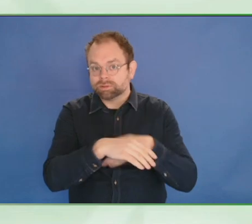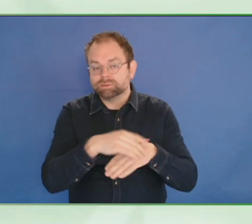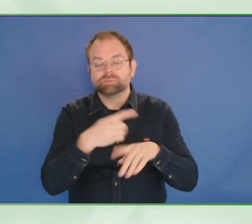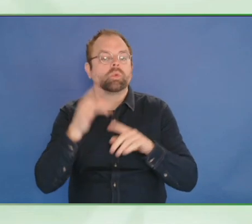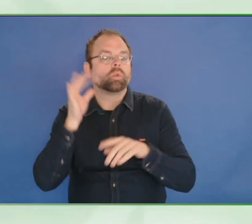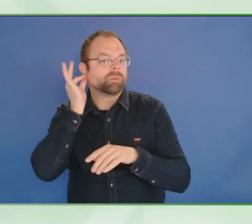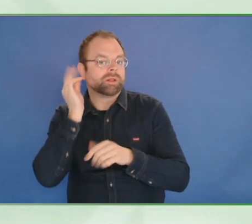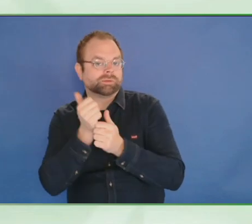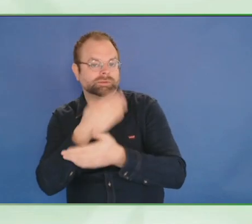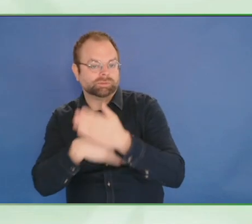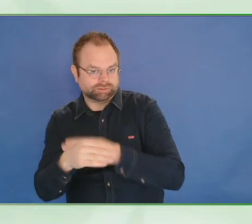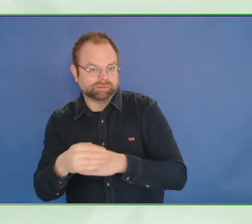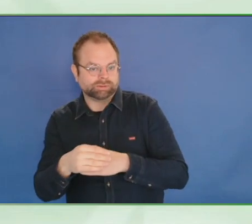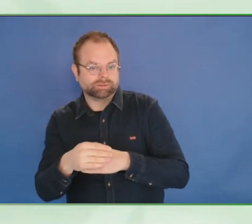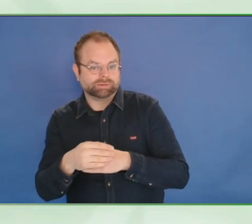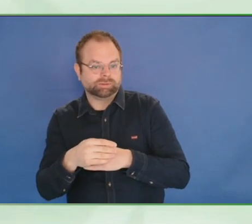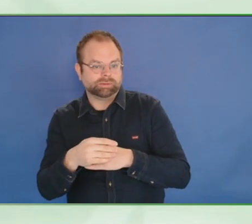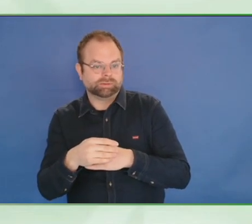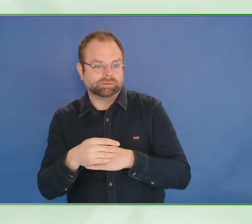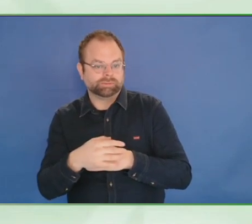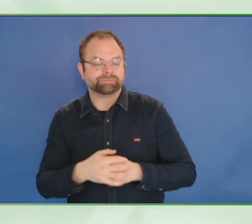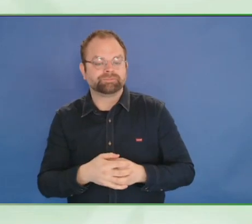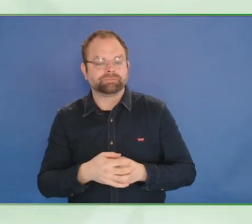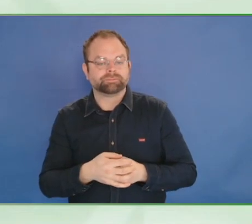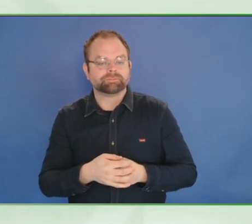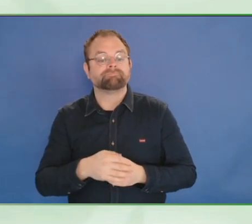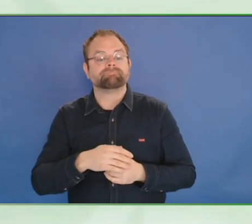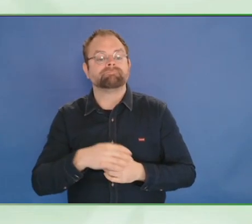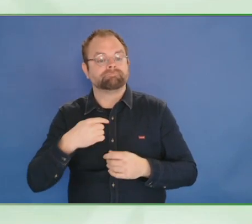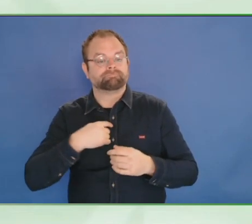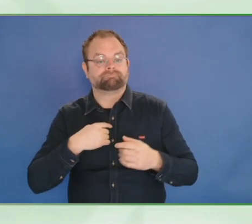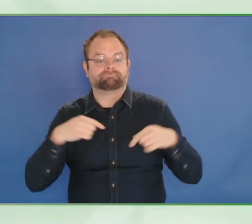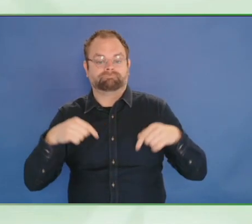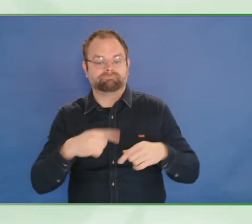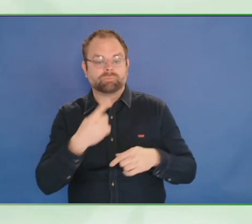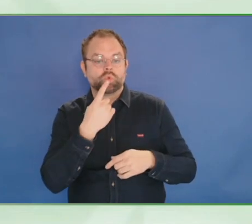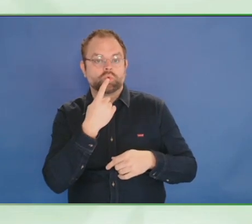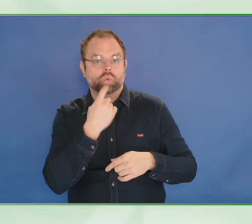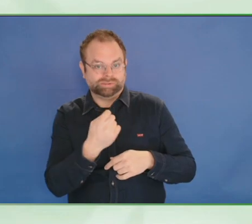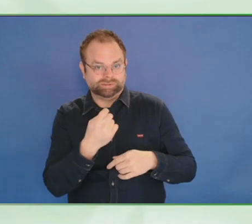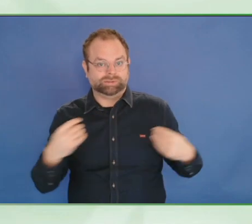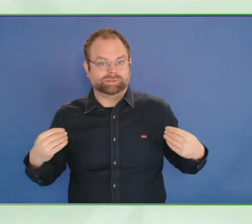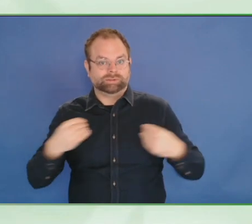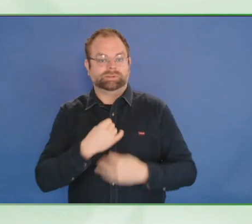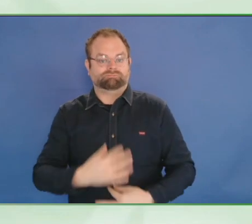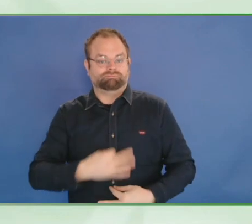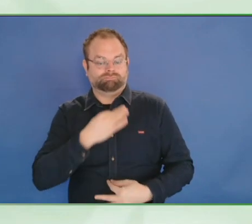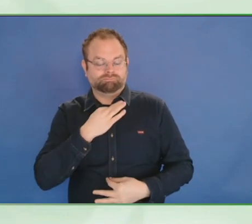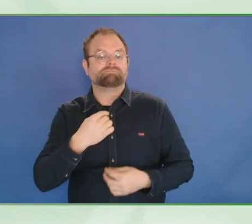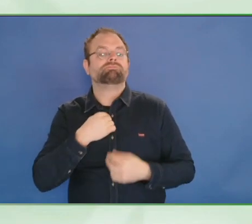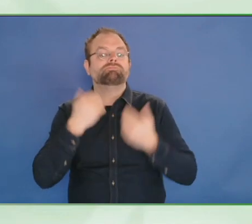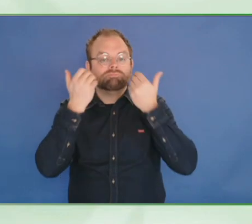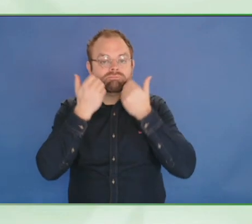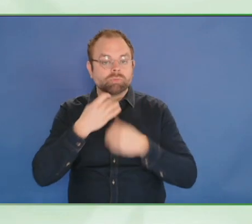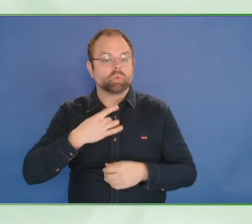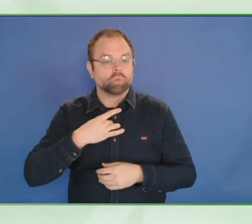red blouse. I am white, not too old as Marcie, but